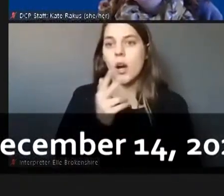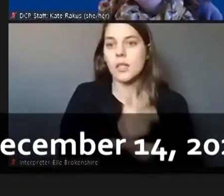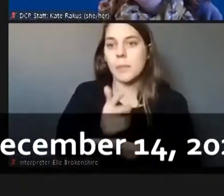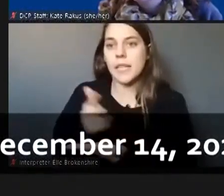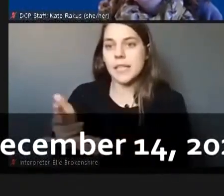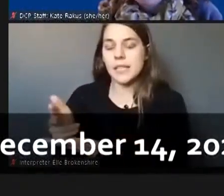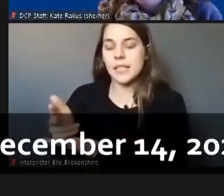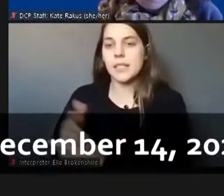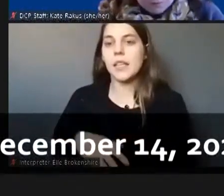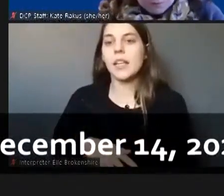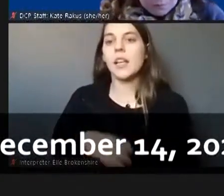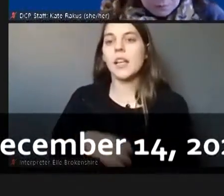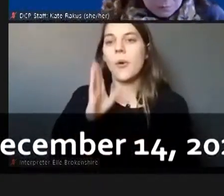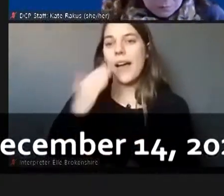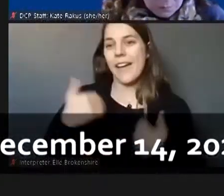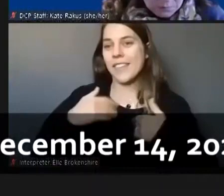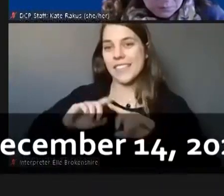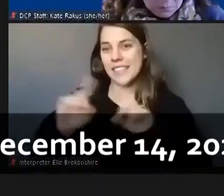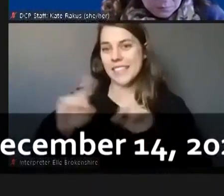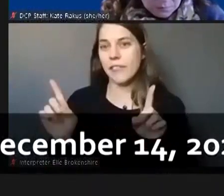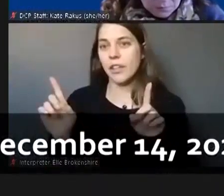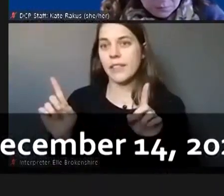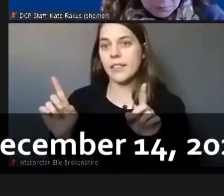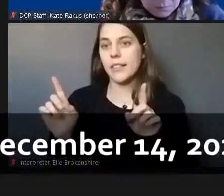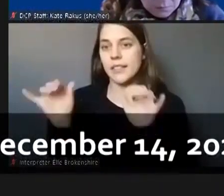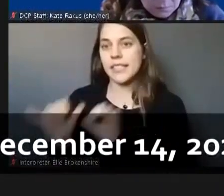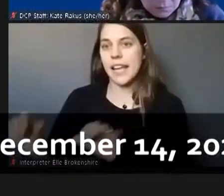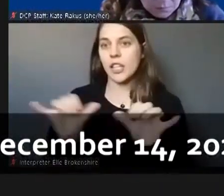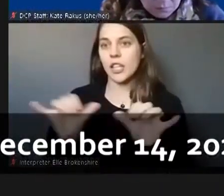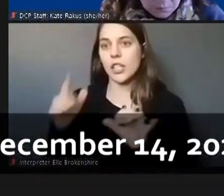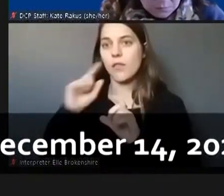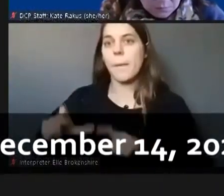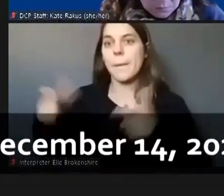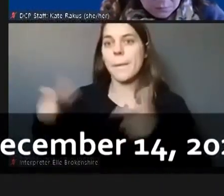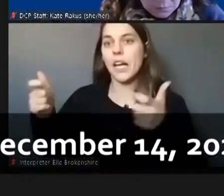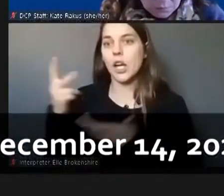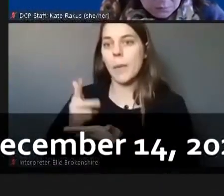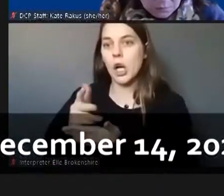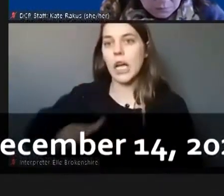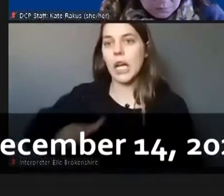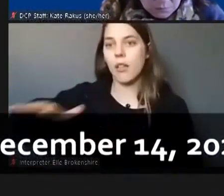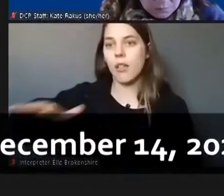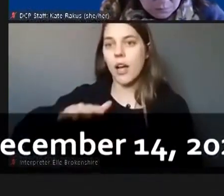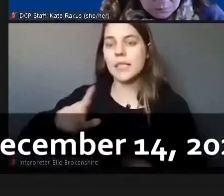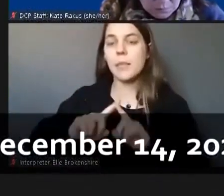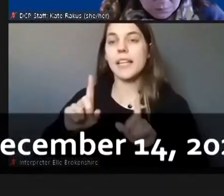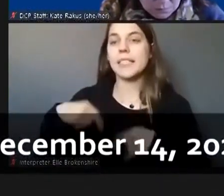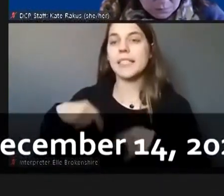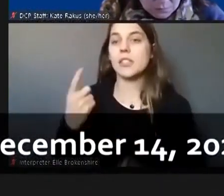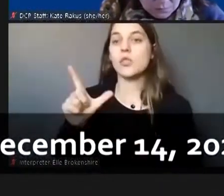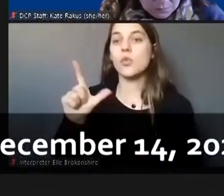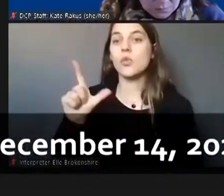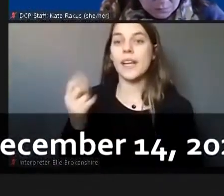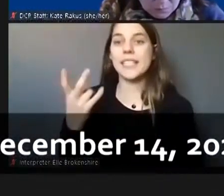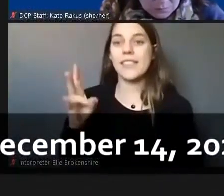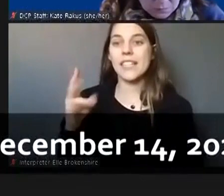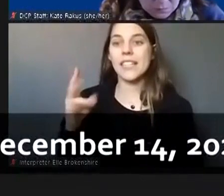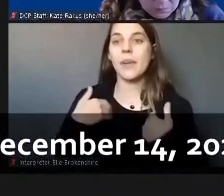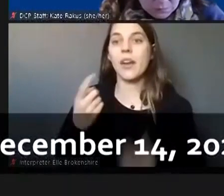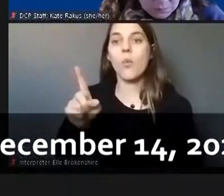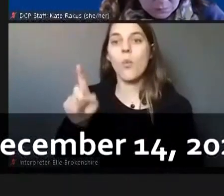into larger parking lots. Since 2017, the board had 115 requests to